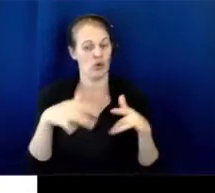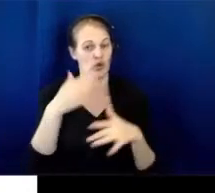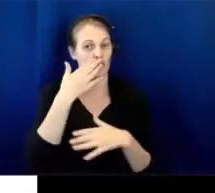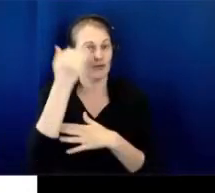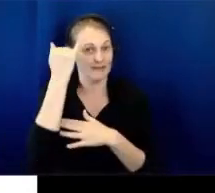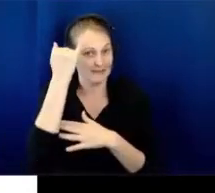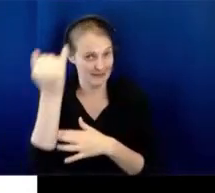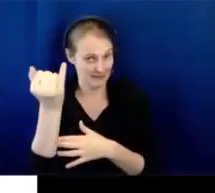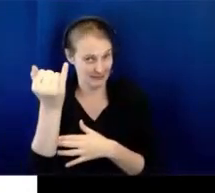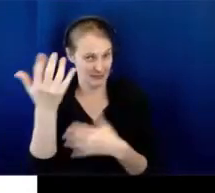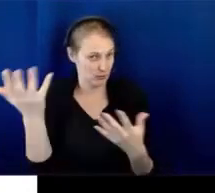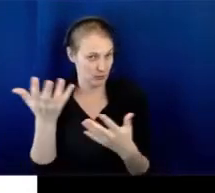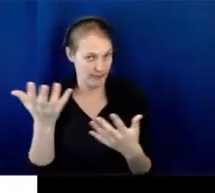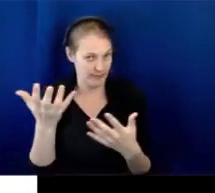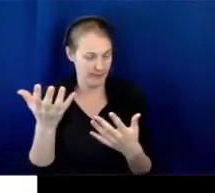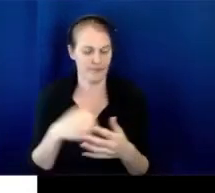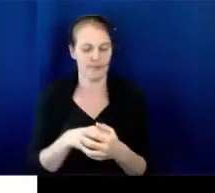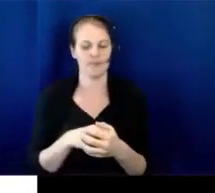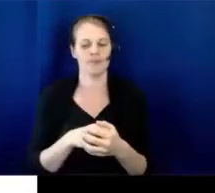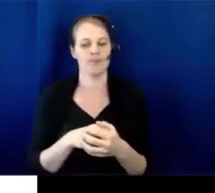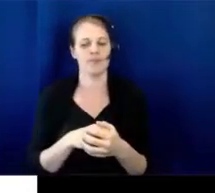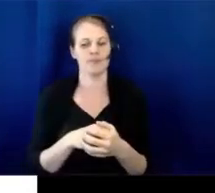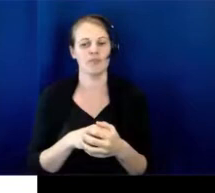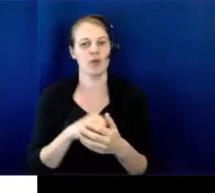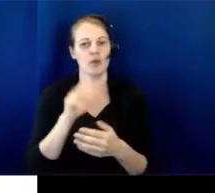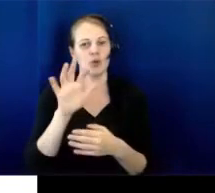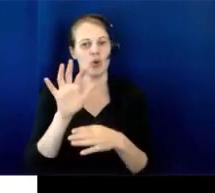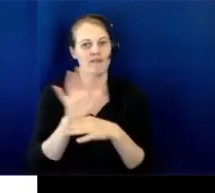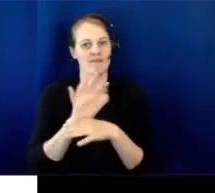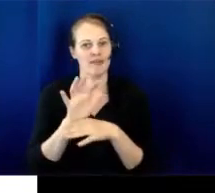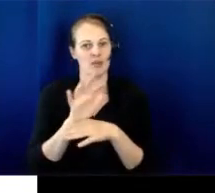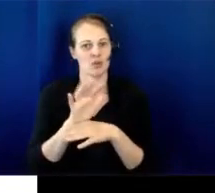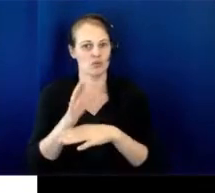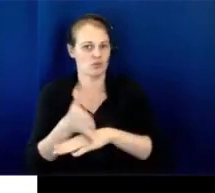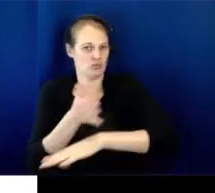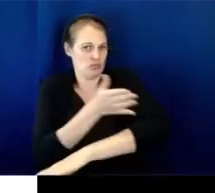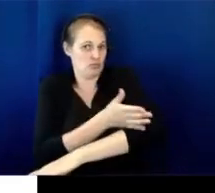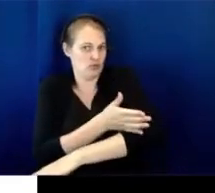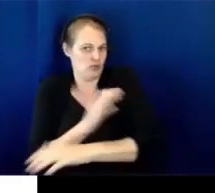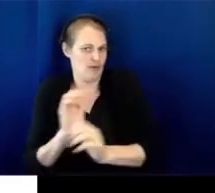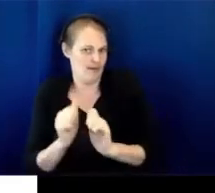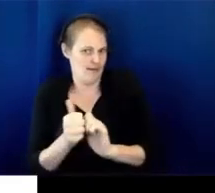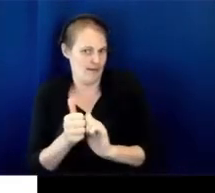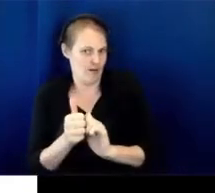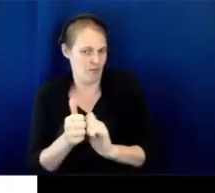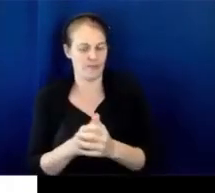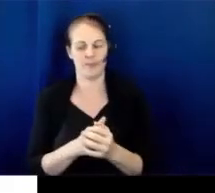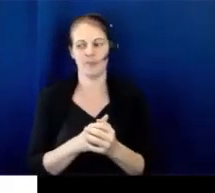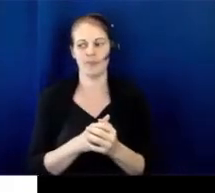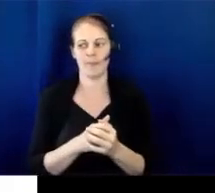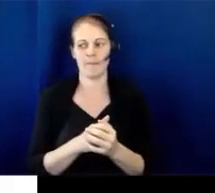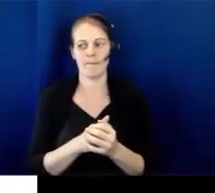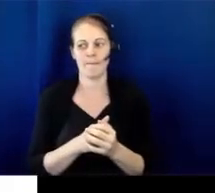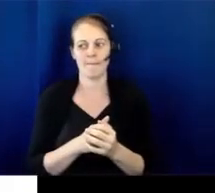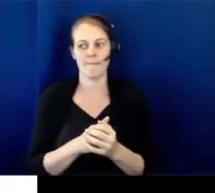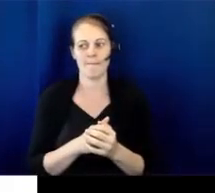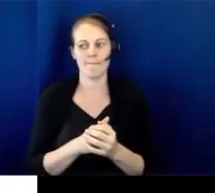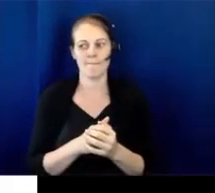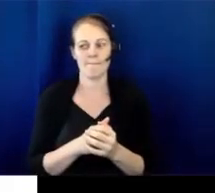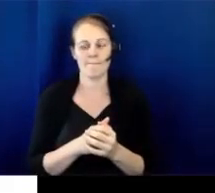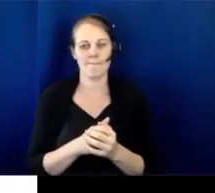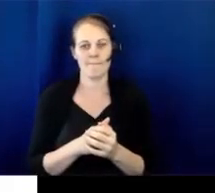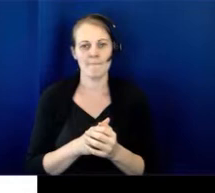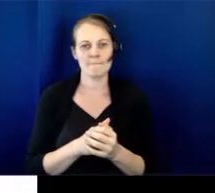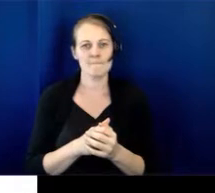basic, but can make your videos instantly better. especially when we talk about